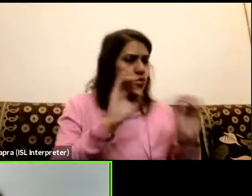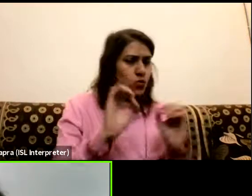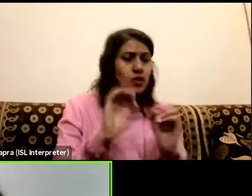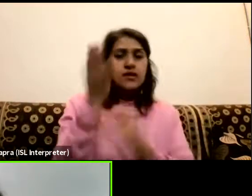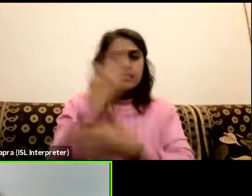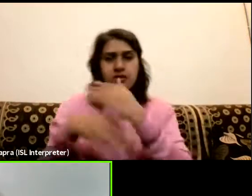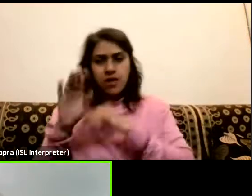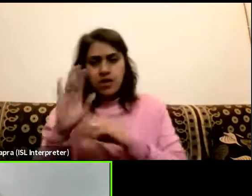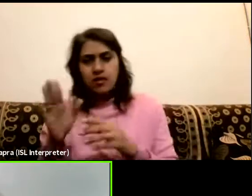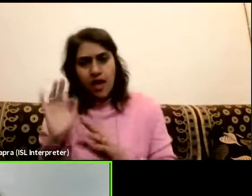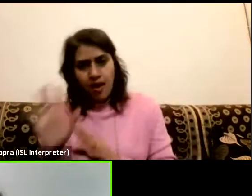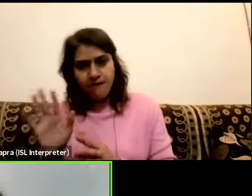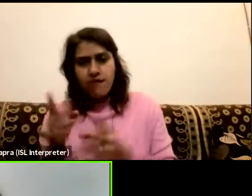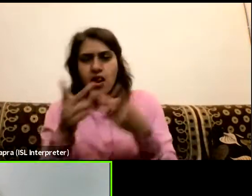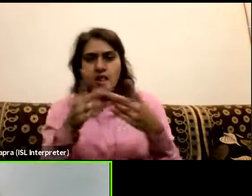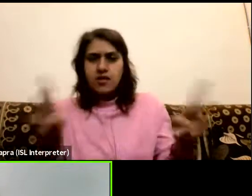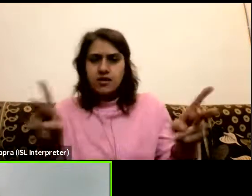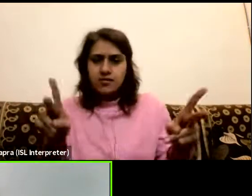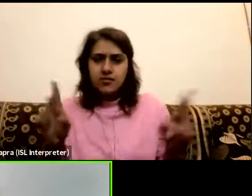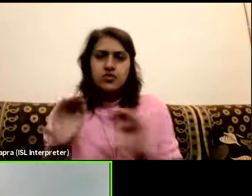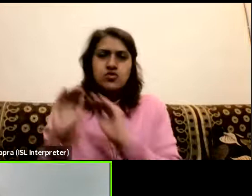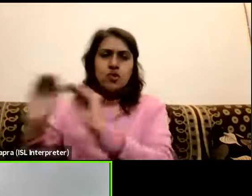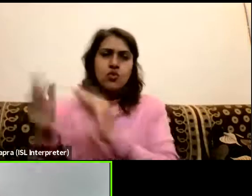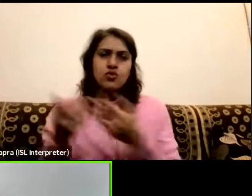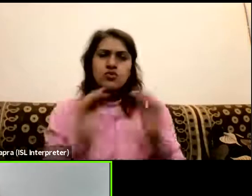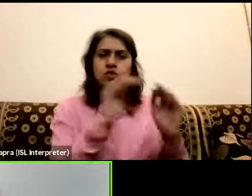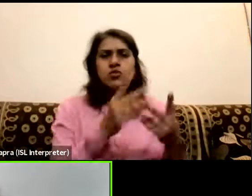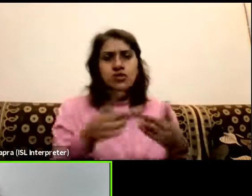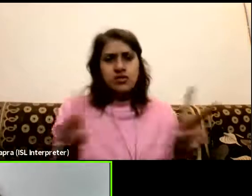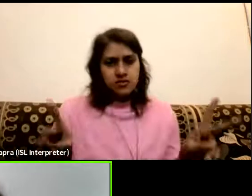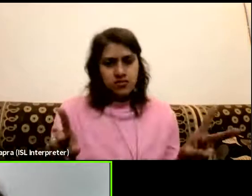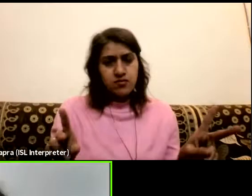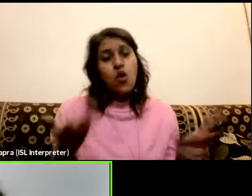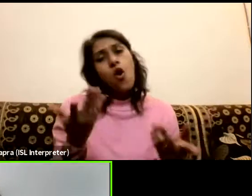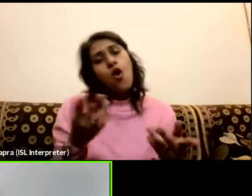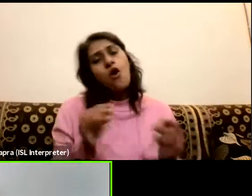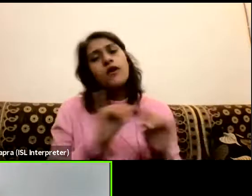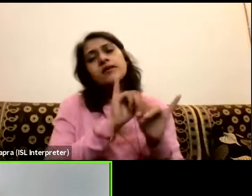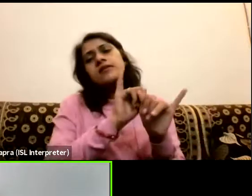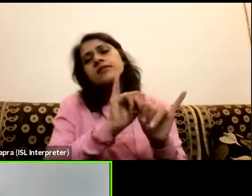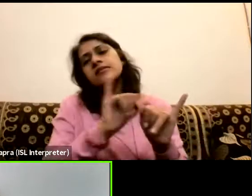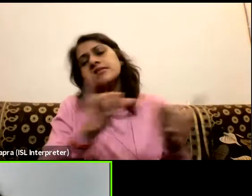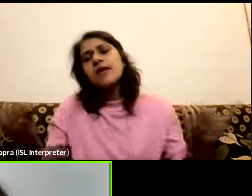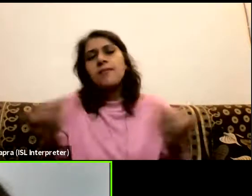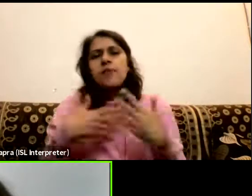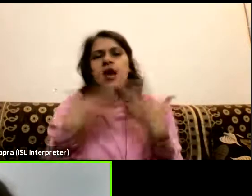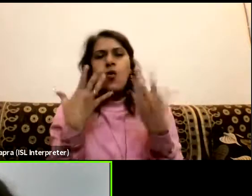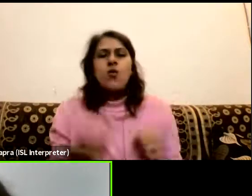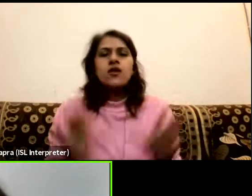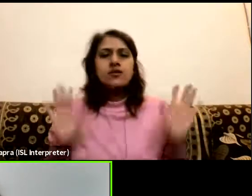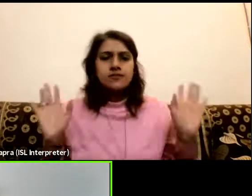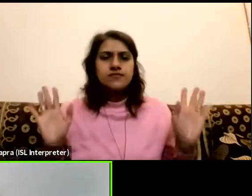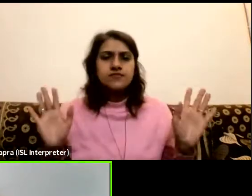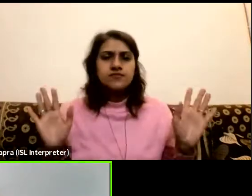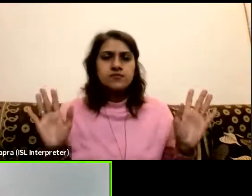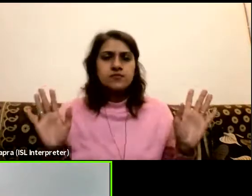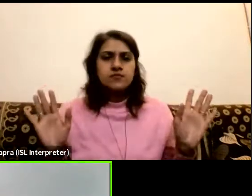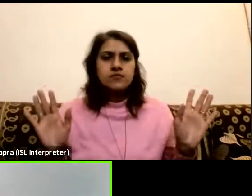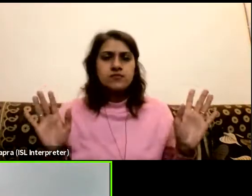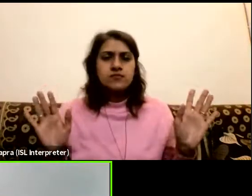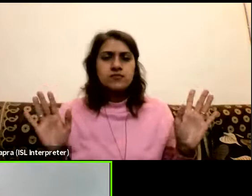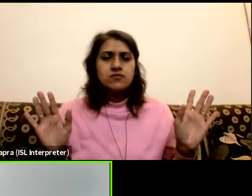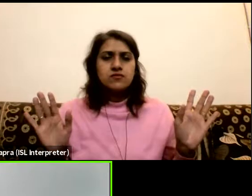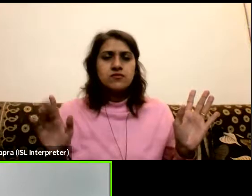need to discuss this in the disability sector, that services should be universal, and we should push for